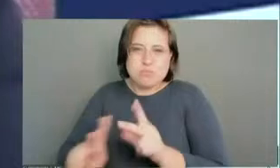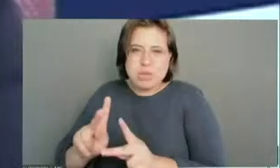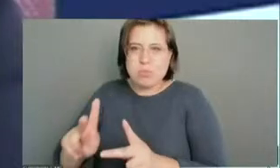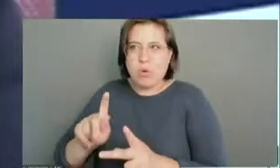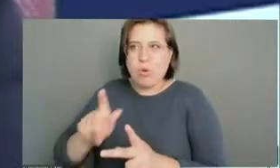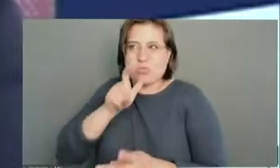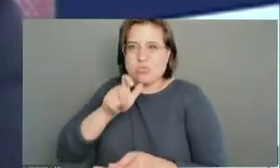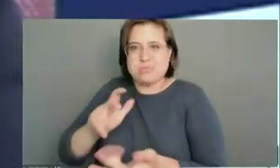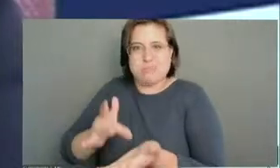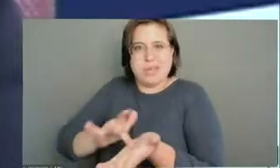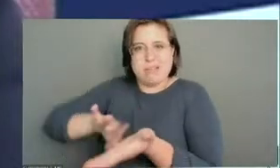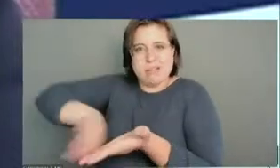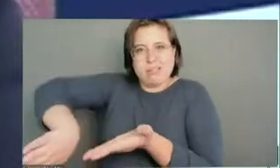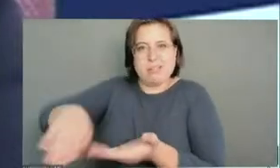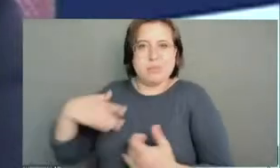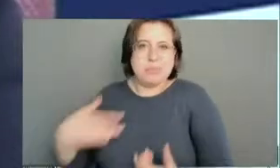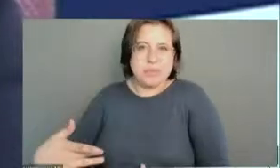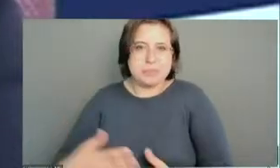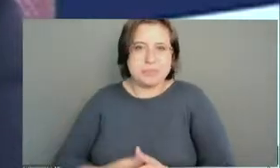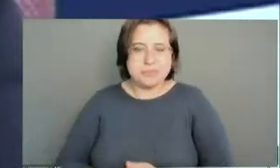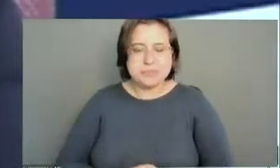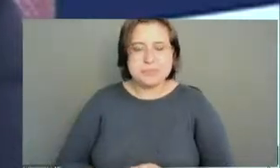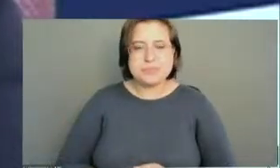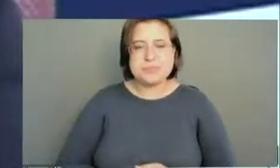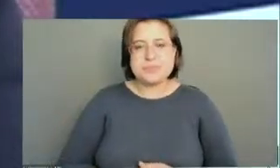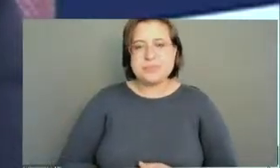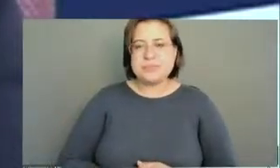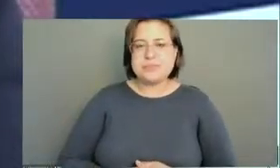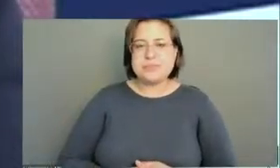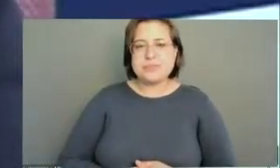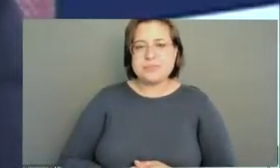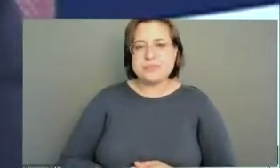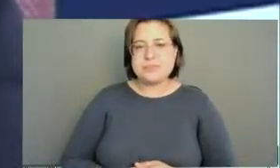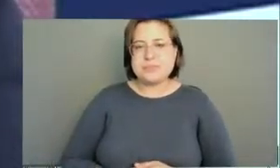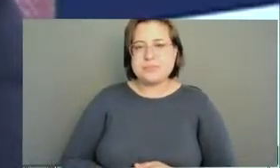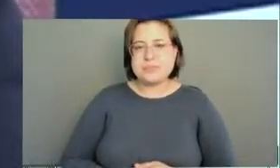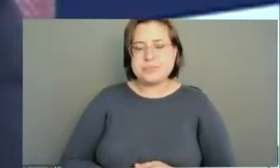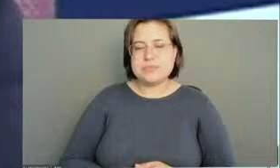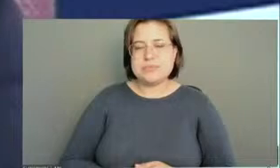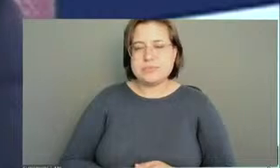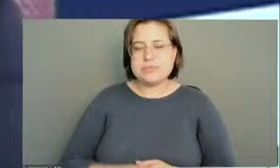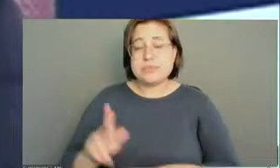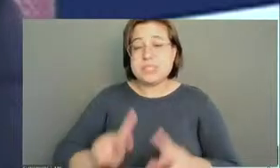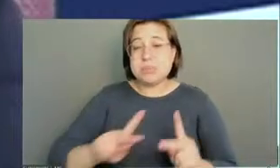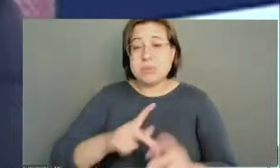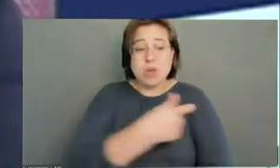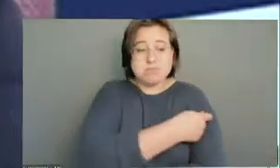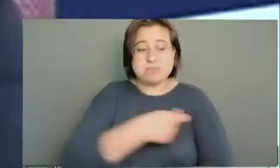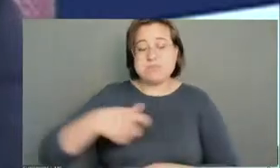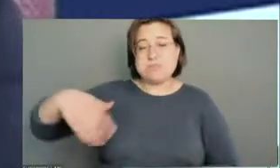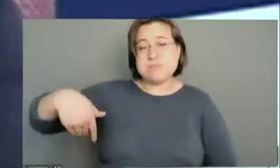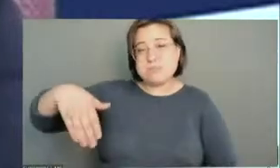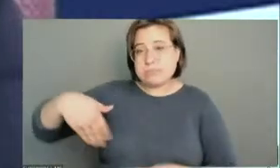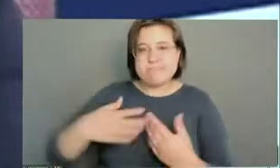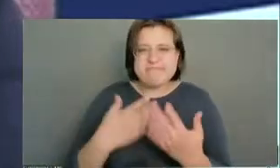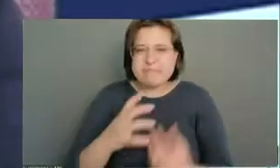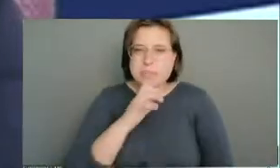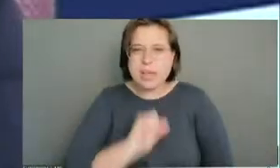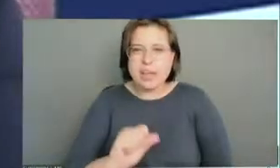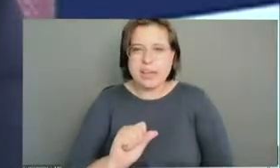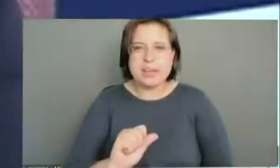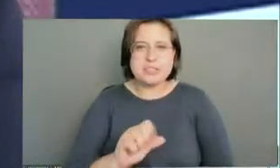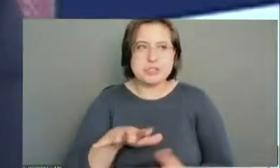those groups. The reality is those individuals who are unvaccinated, regardless of age, remain at risk for